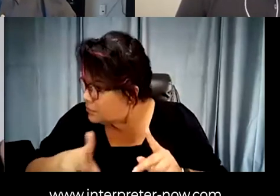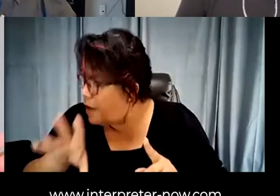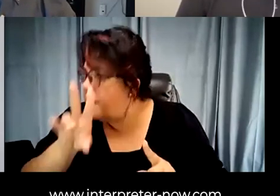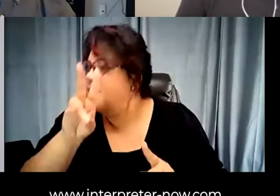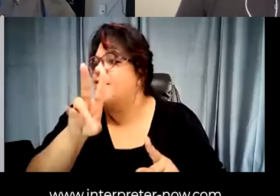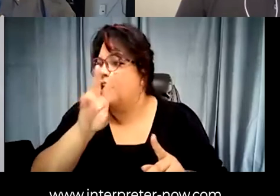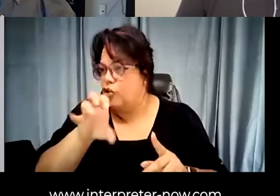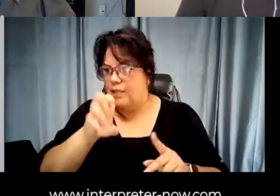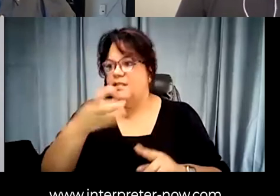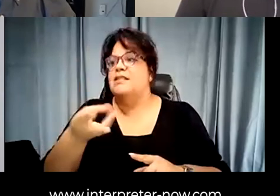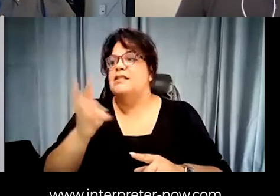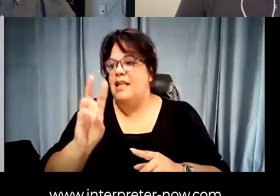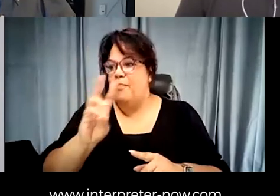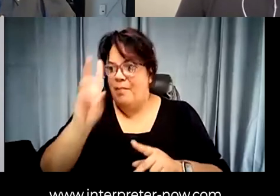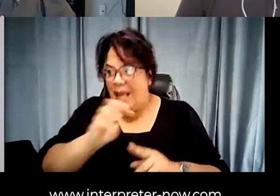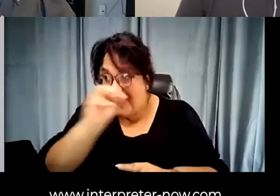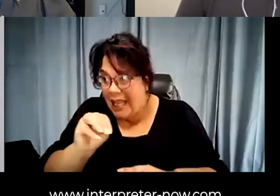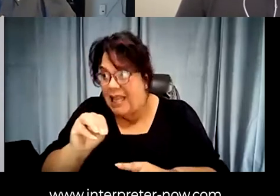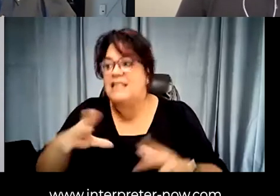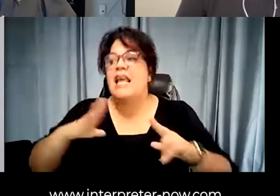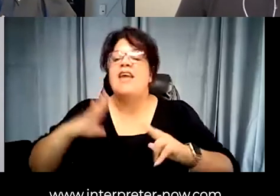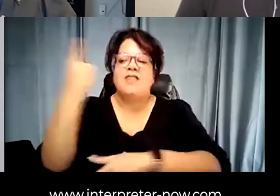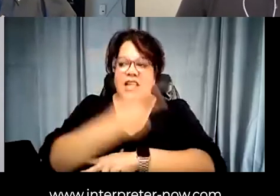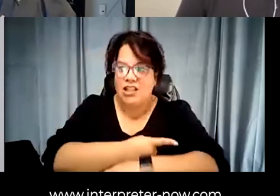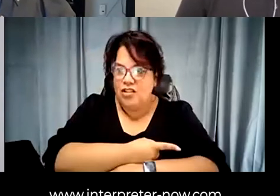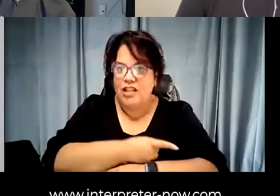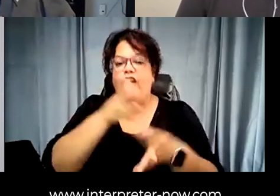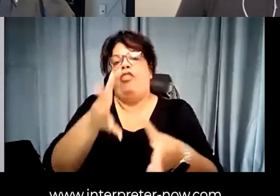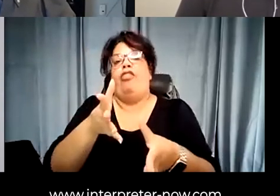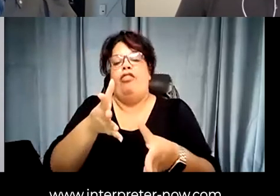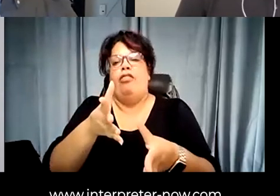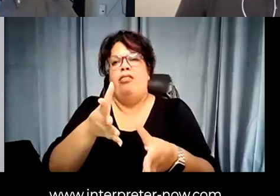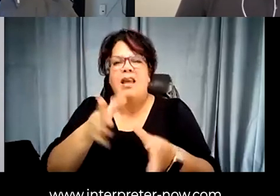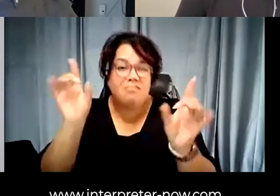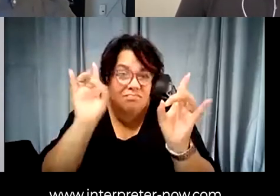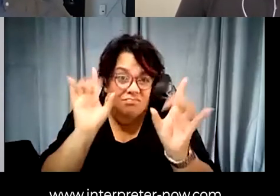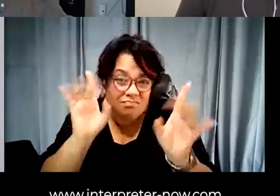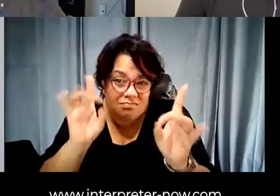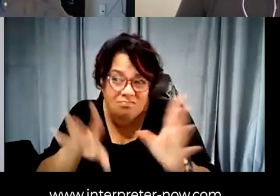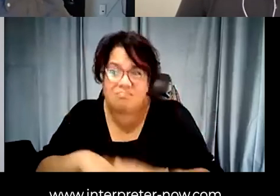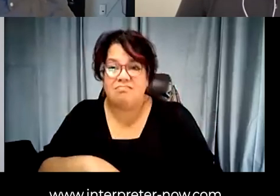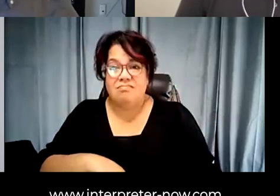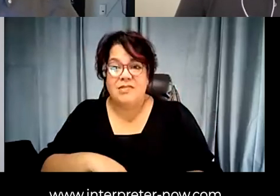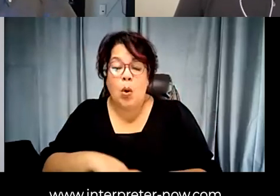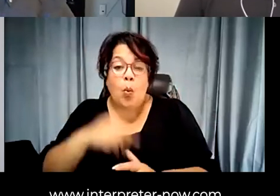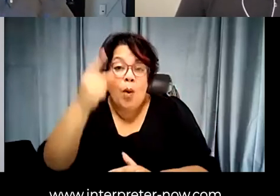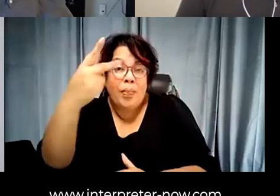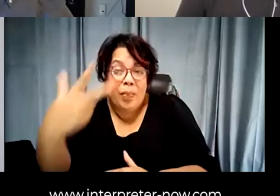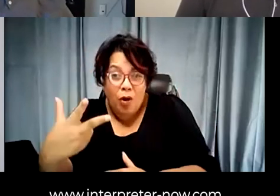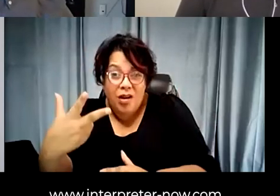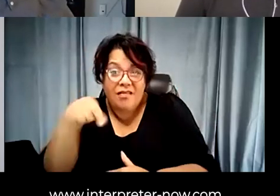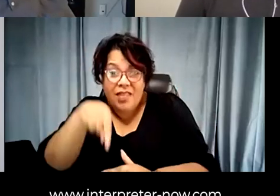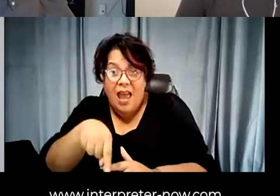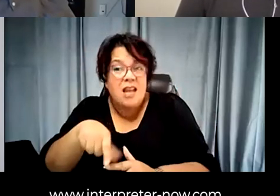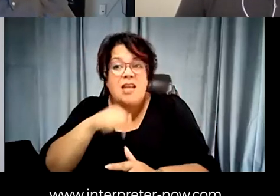That is ridiculous. Just point blank, it is just ridiculous. And it was about a third of those just got wiped away and weren't